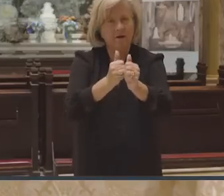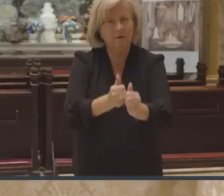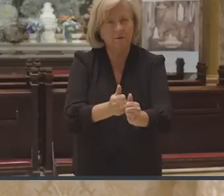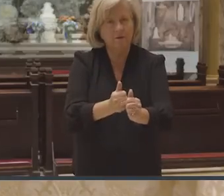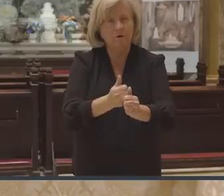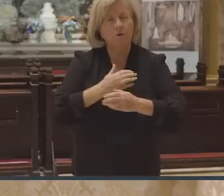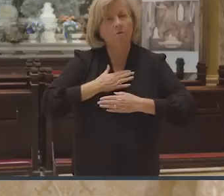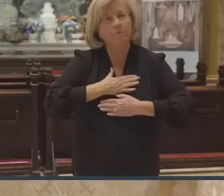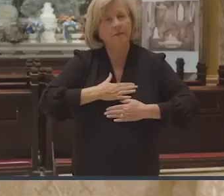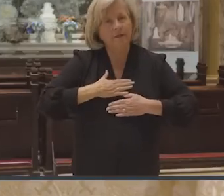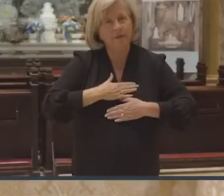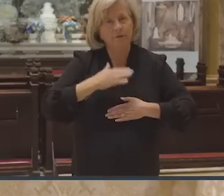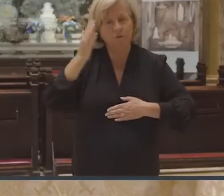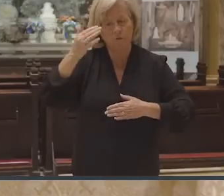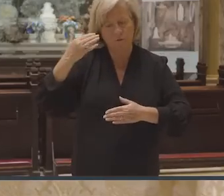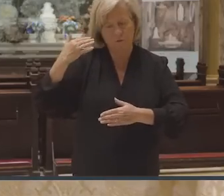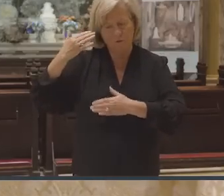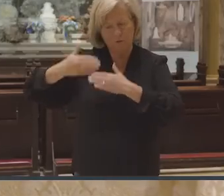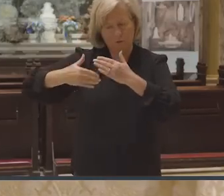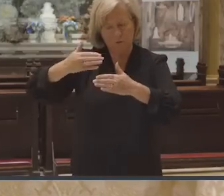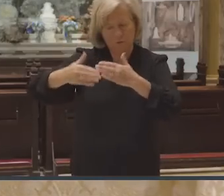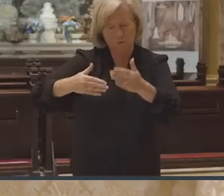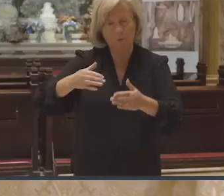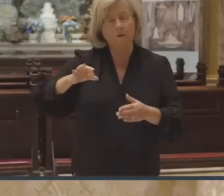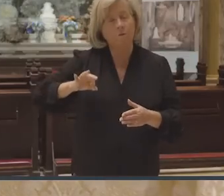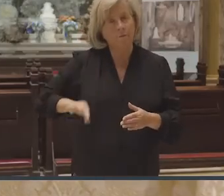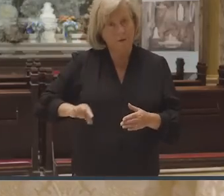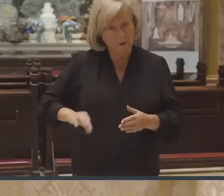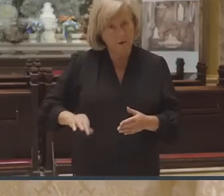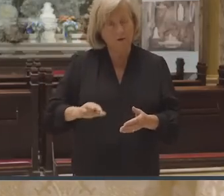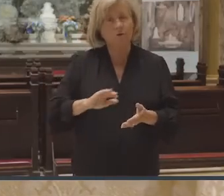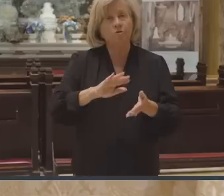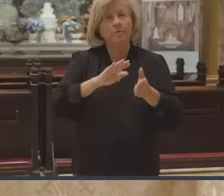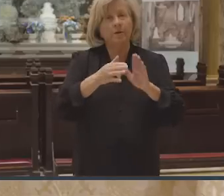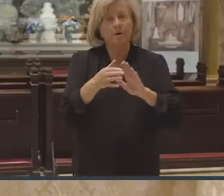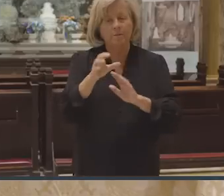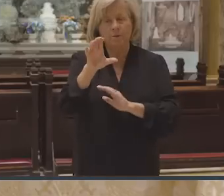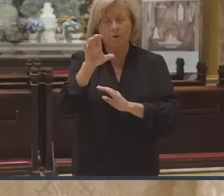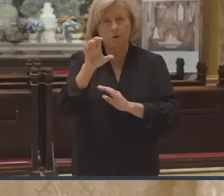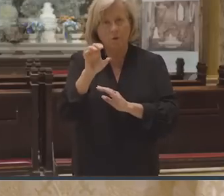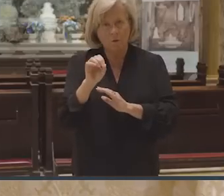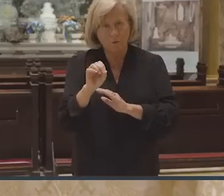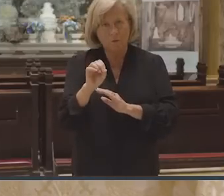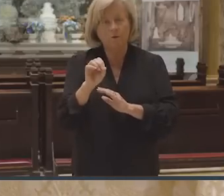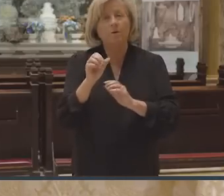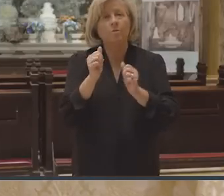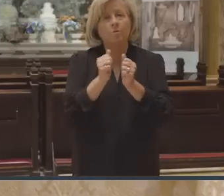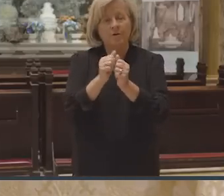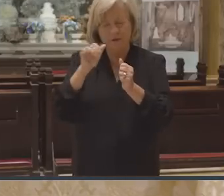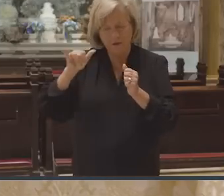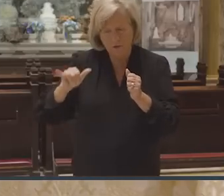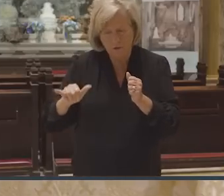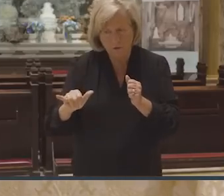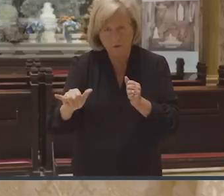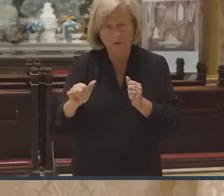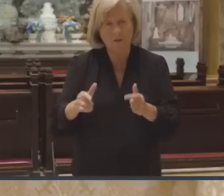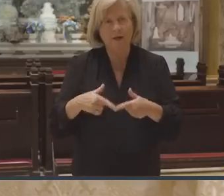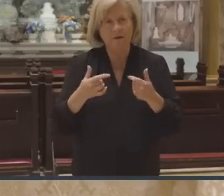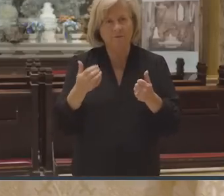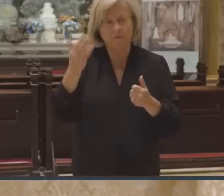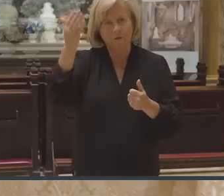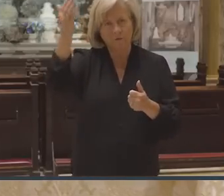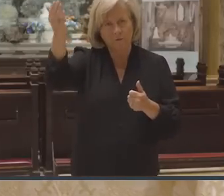pleased you throughout the ages, we may merit to be coheirs to eternal life, and may praise and glorify you